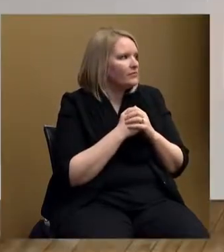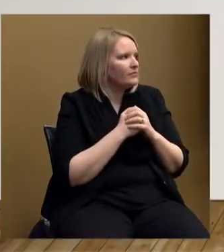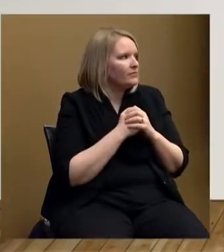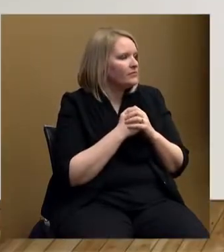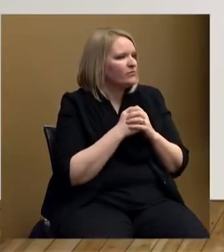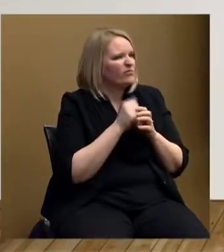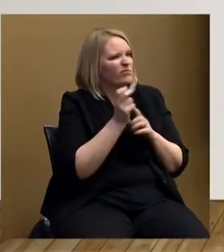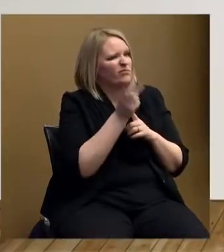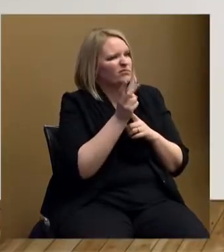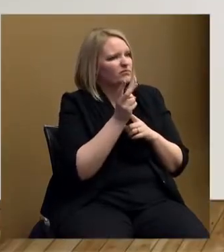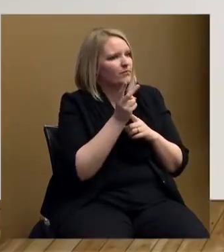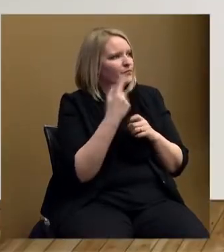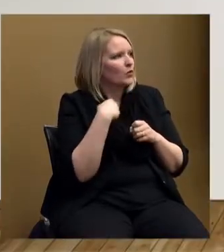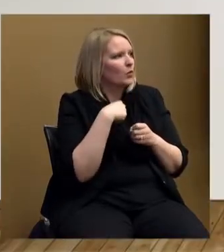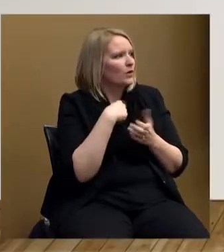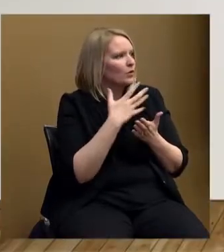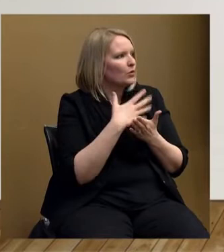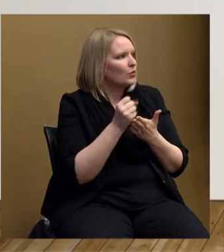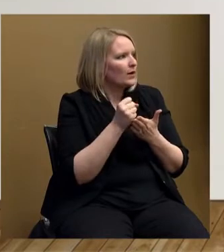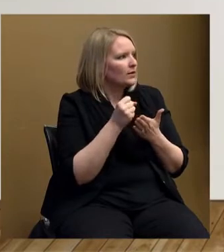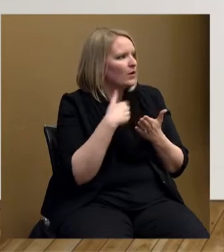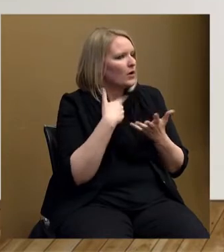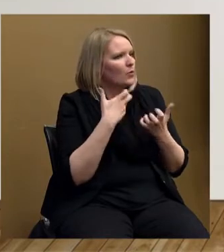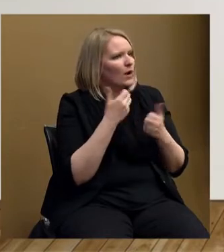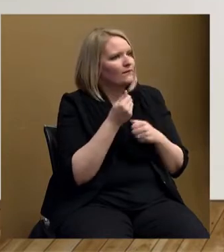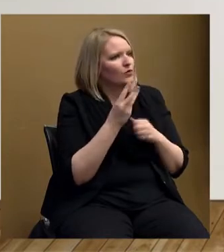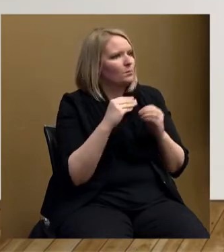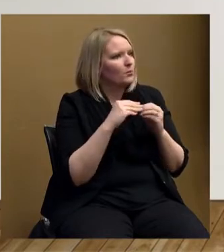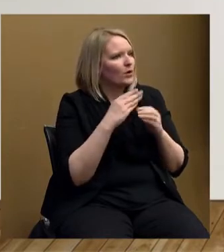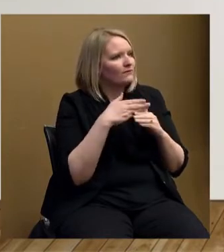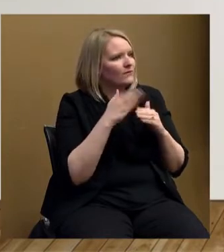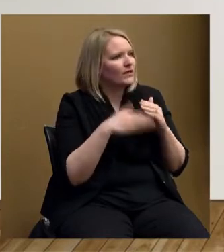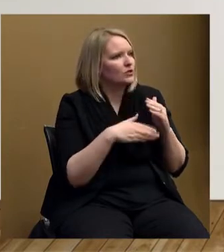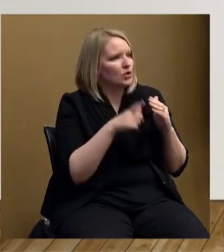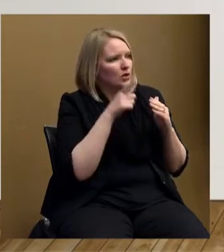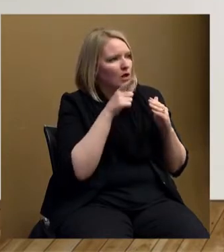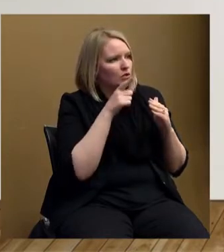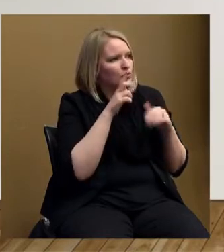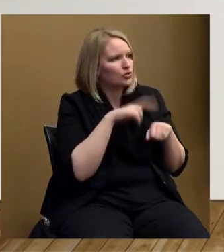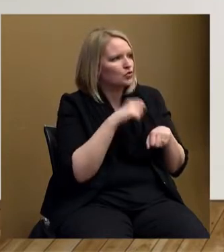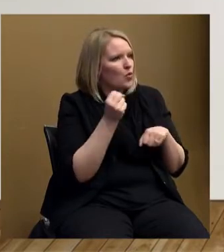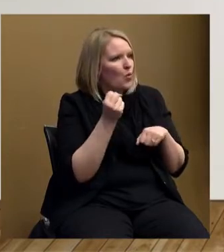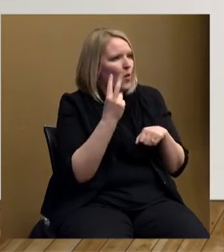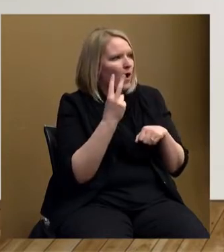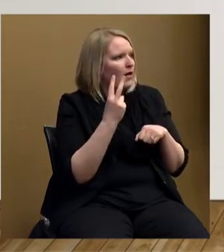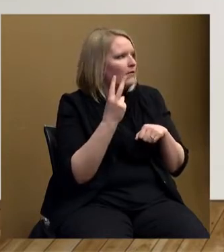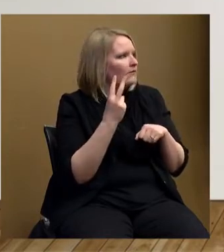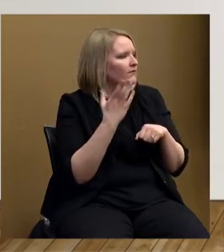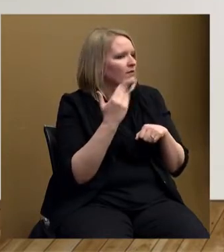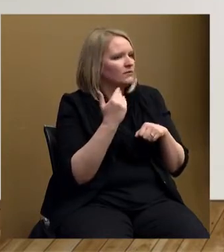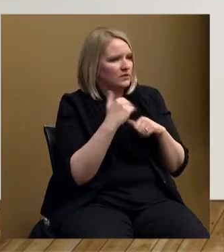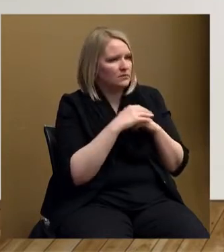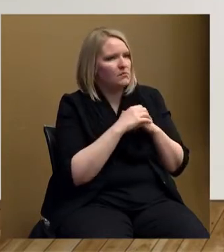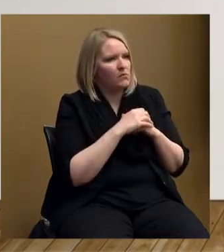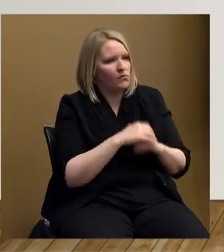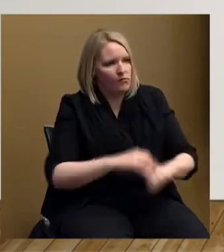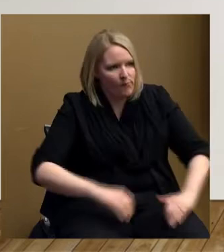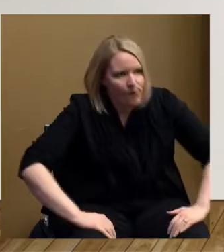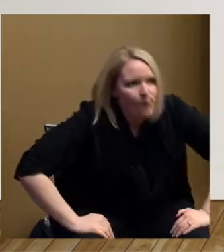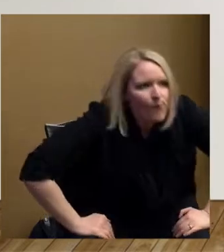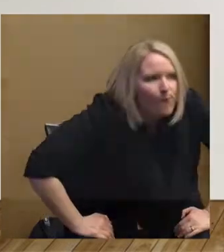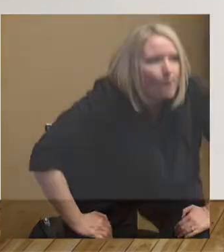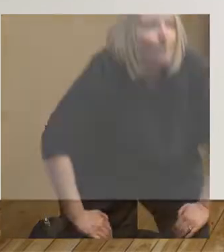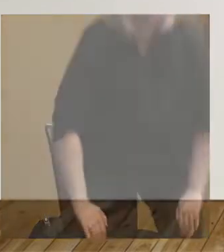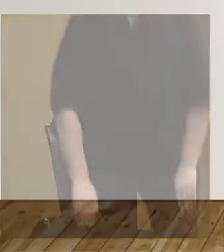How about 2 minutes, because we're starting. I want to get through a couple more of these, and I think lunch is at 12:15. Are you